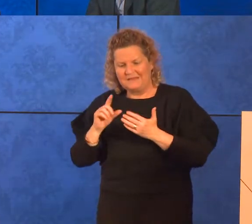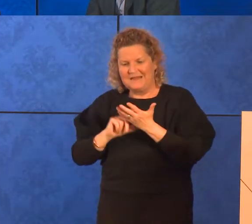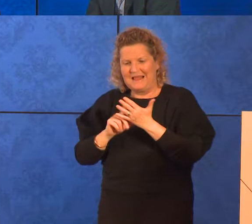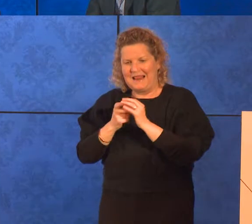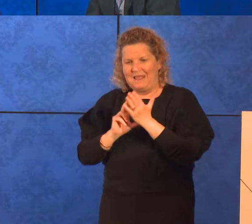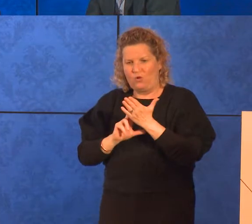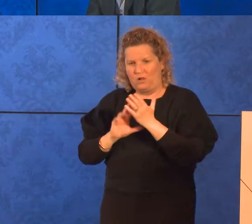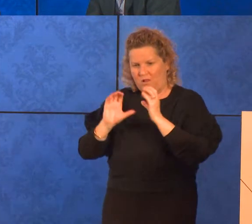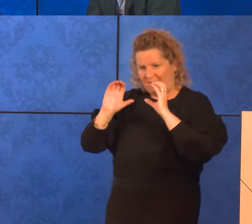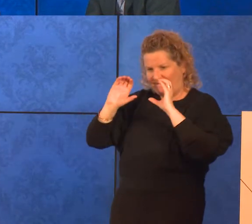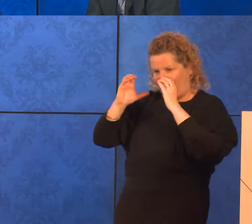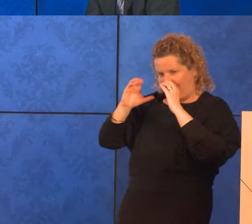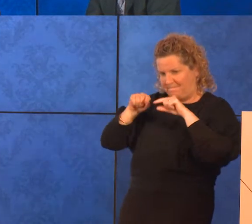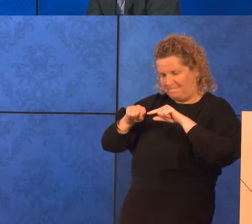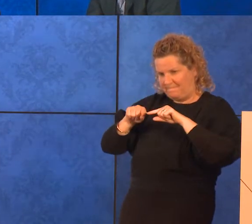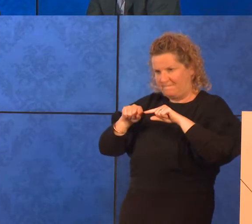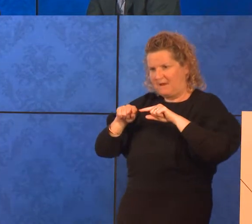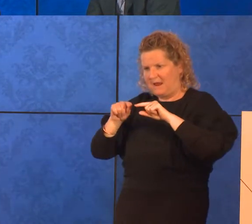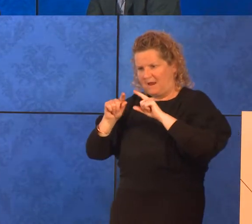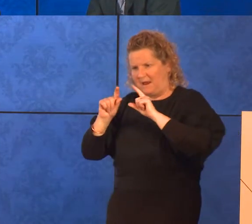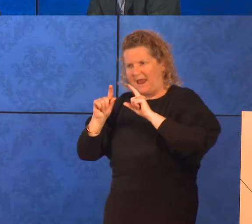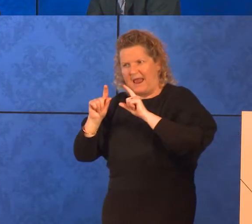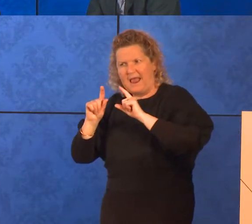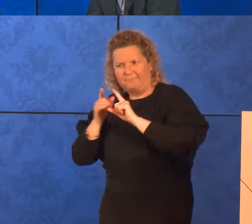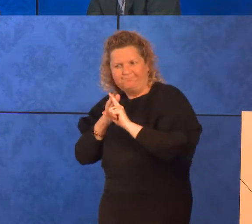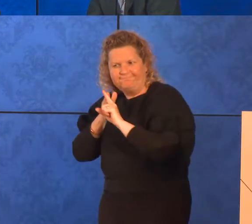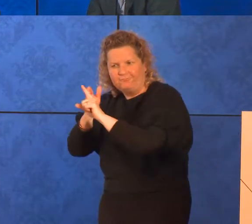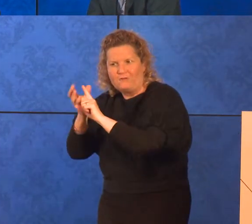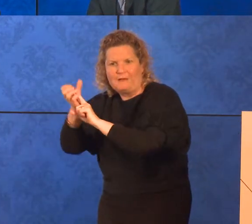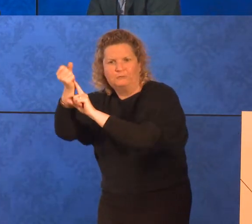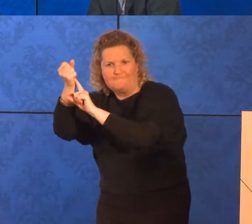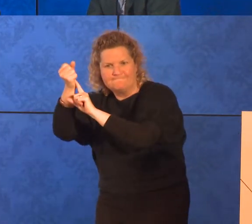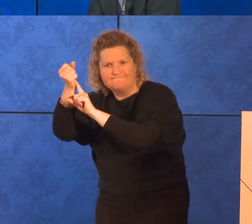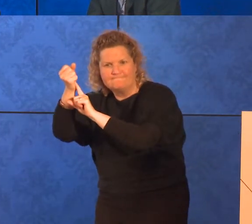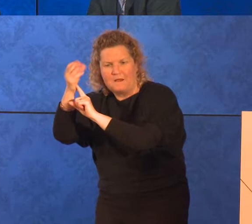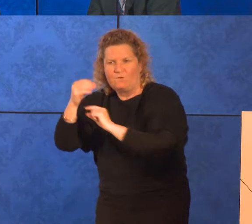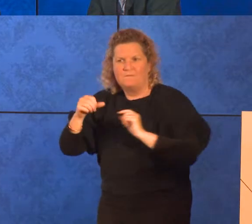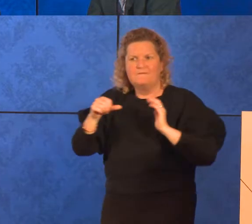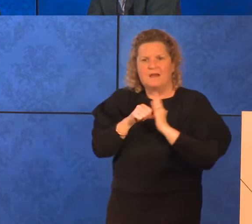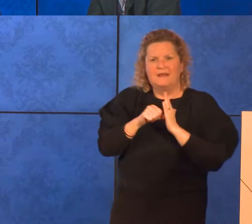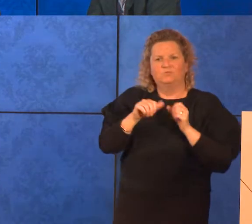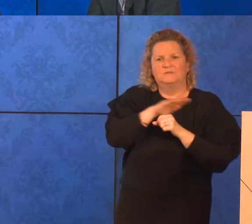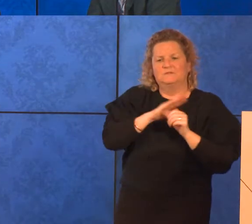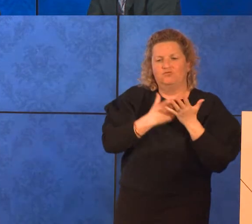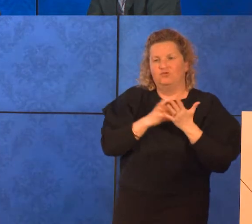frame to it and being concerned about an outcome was something that we can say from the Financial Sector Royal Commission.